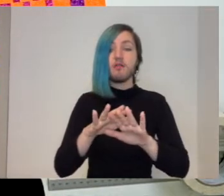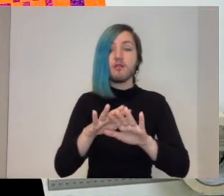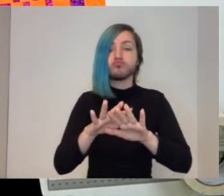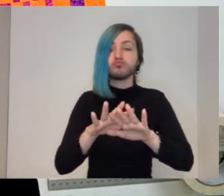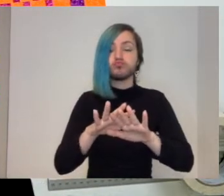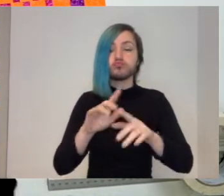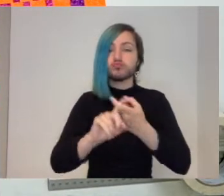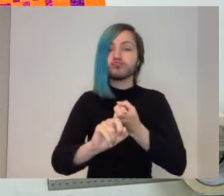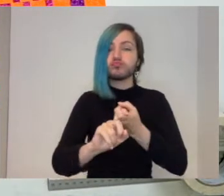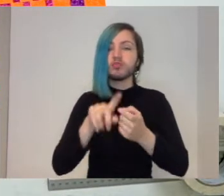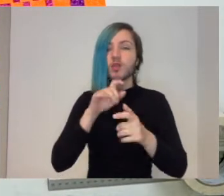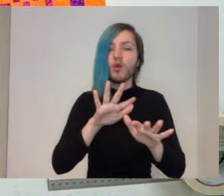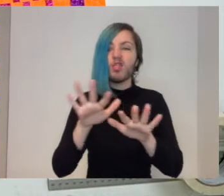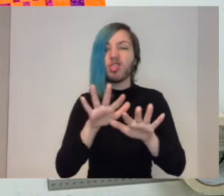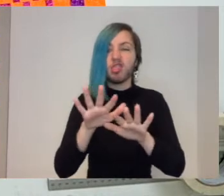out of position.